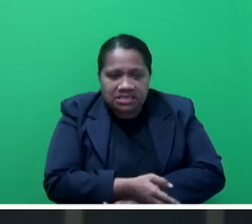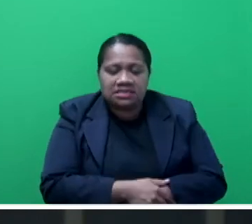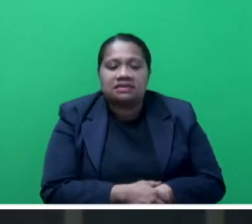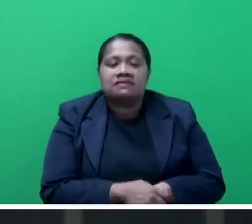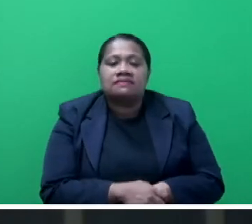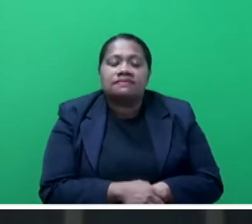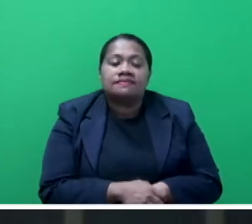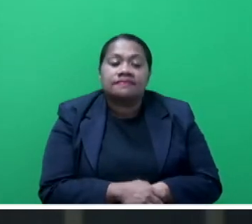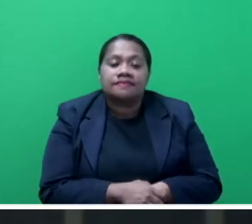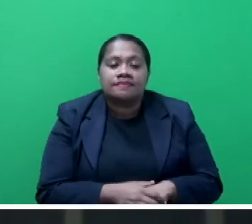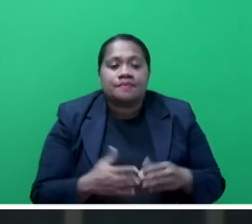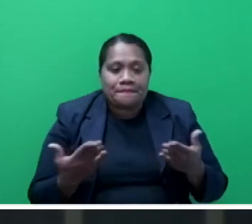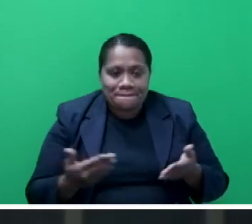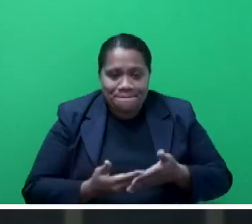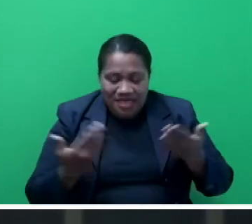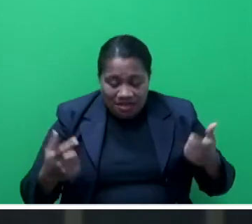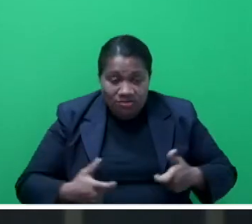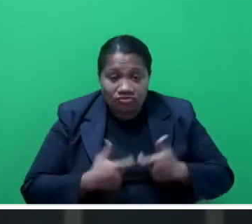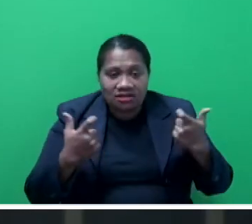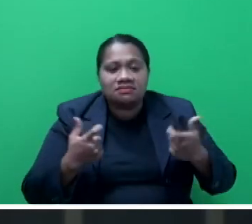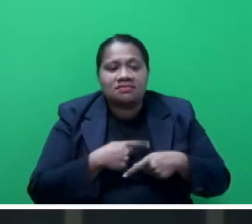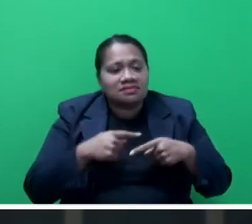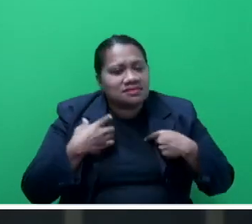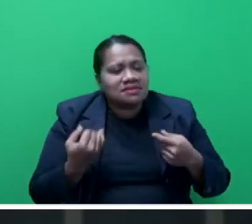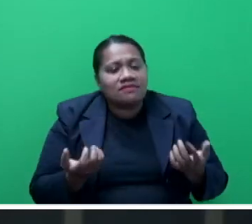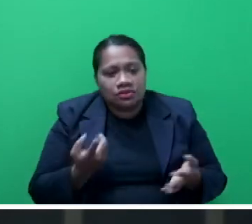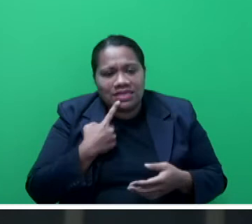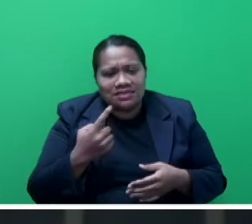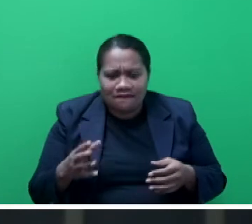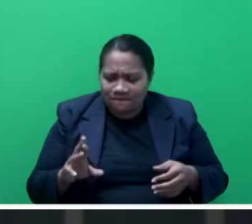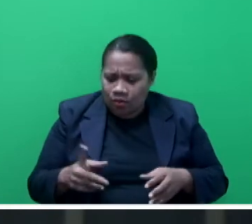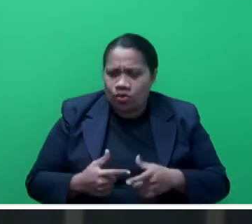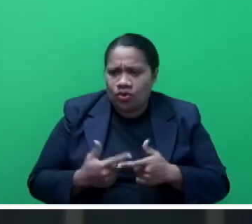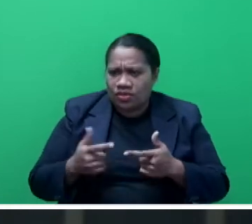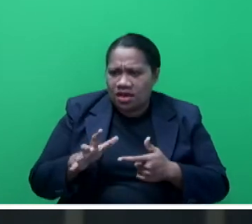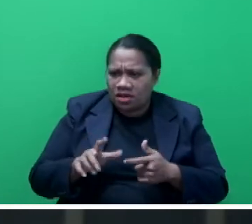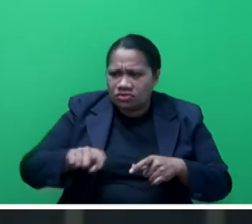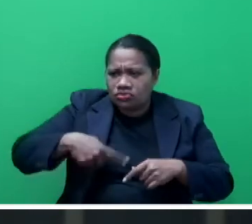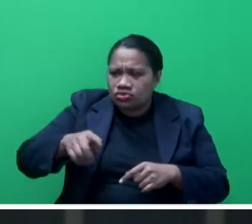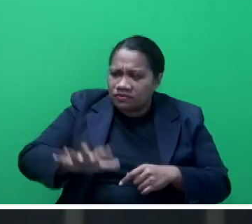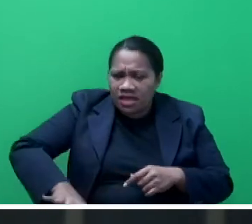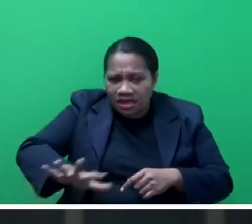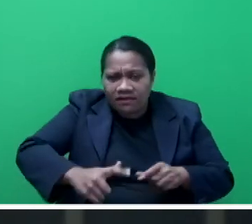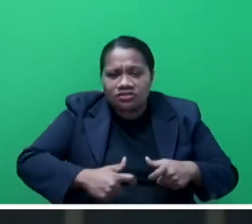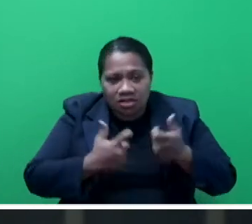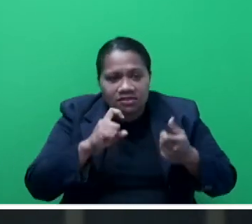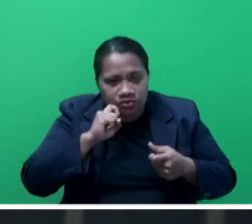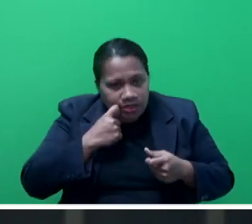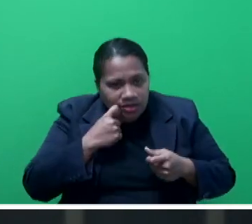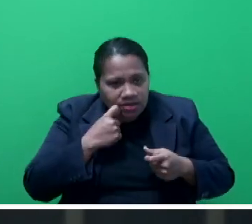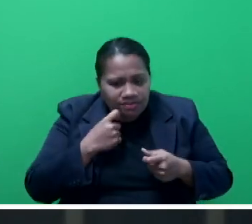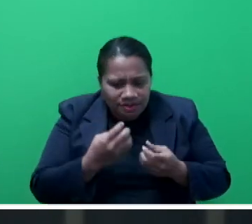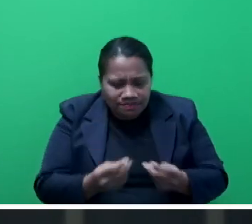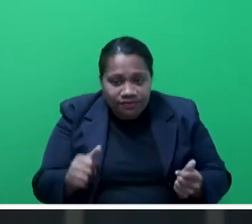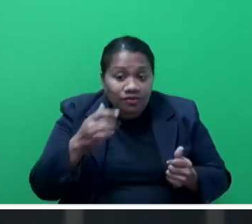And that is a major challenge that we have, and that, as I said, for the Greater Suva area, that challenge will be addressed once the Viria scheme, or the Rare River